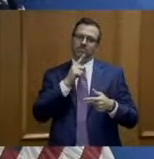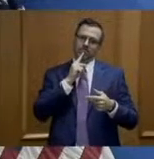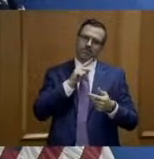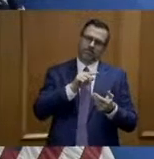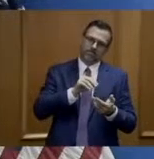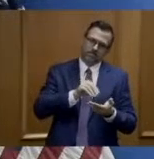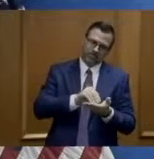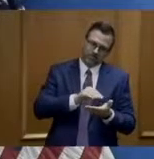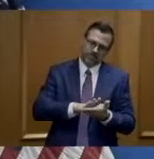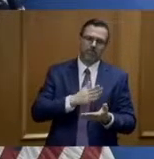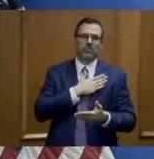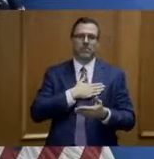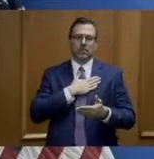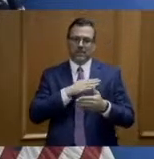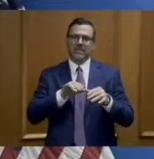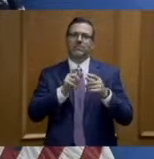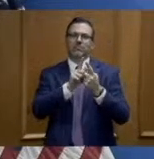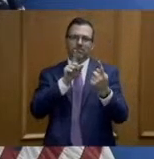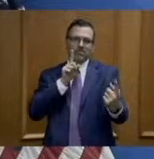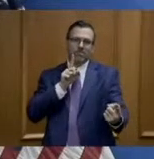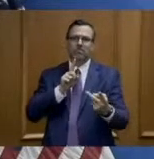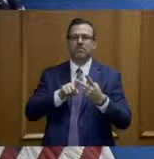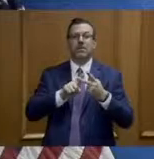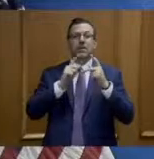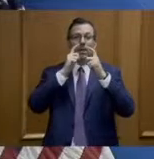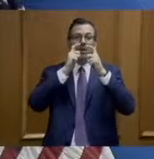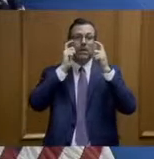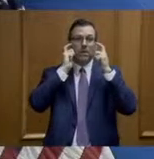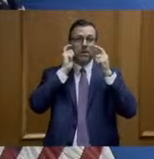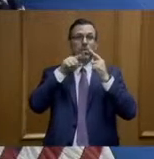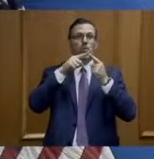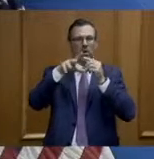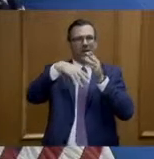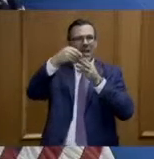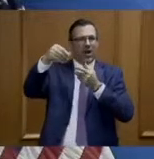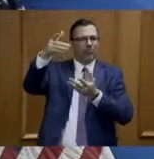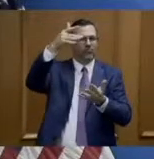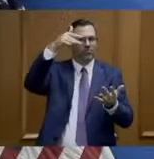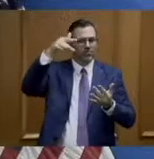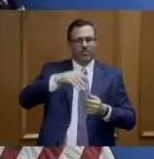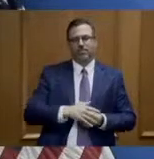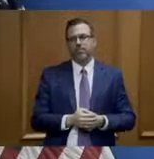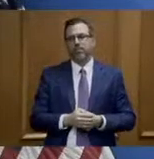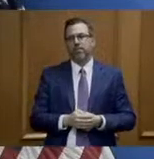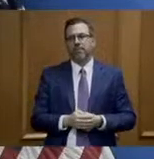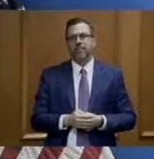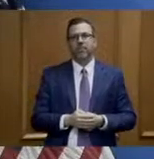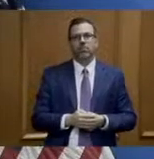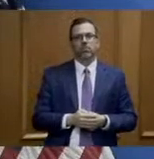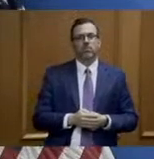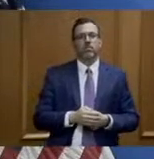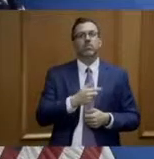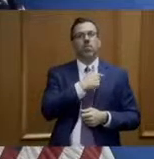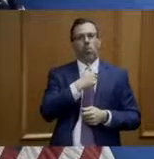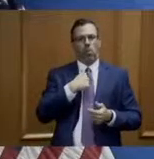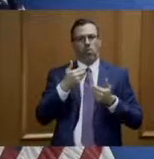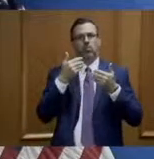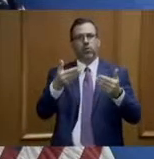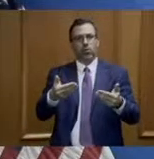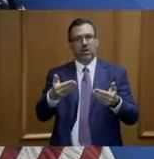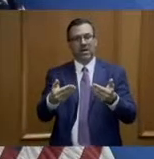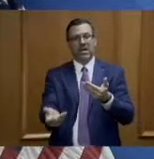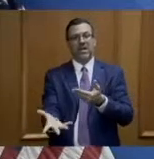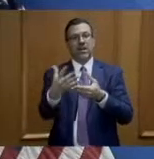like wearing a mask in public places. While we did extend the closure orders for a number of businesses, we included language in